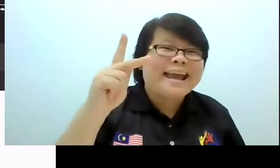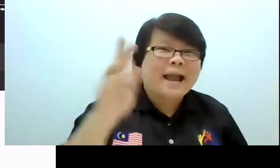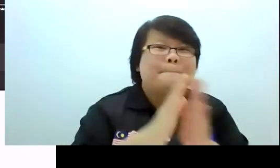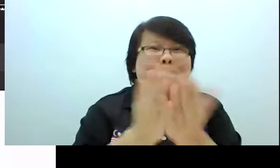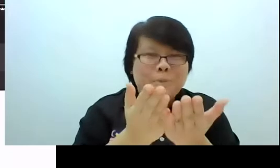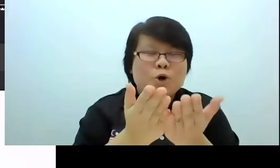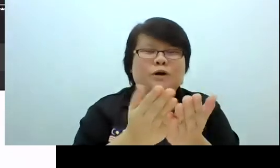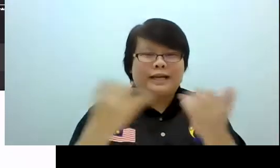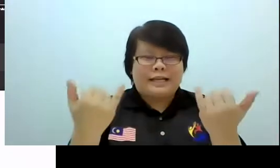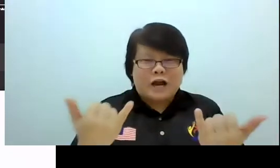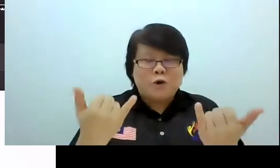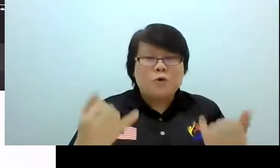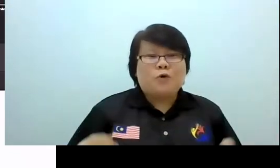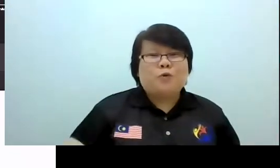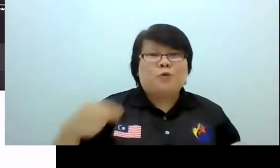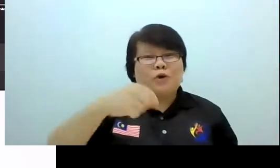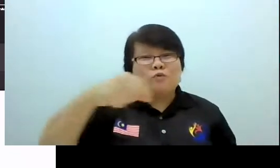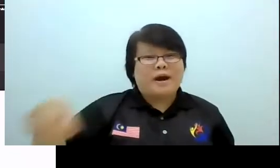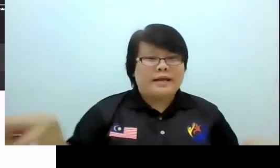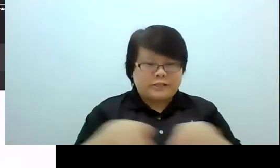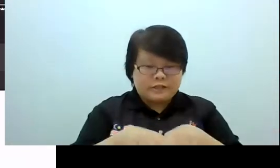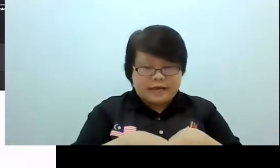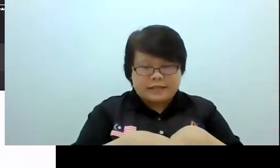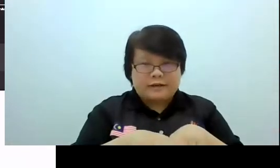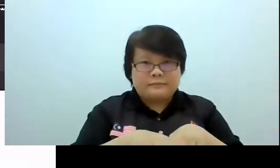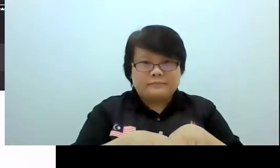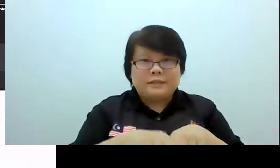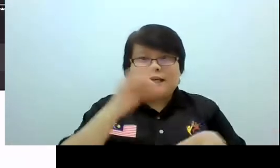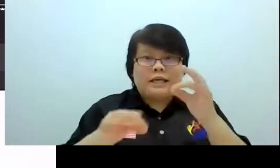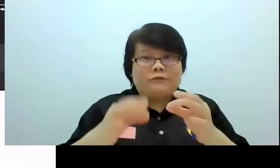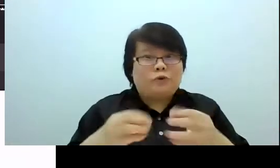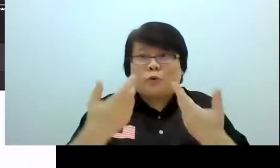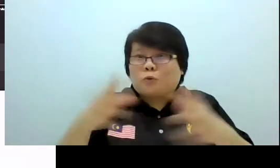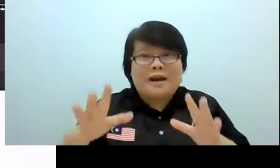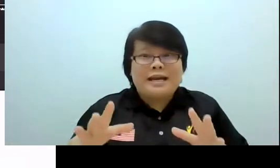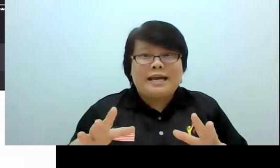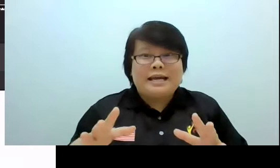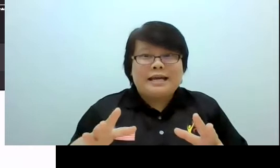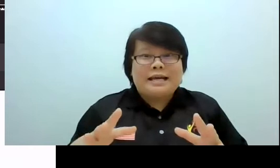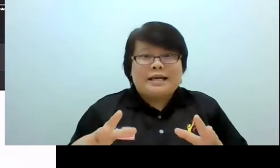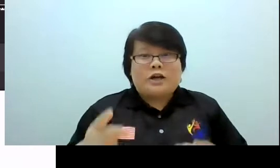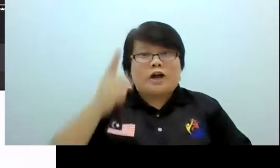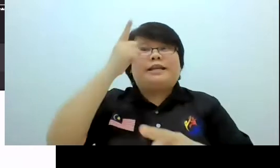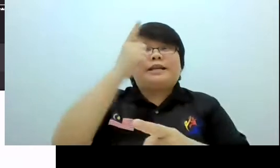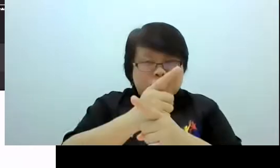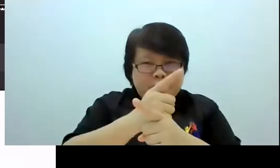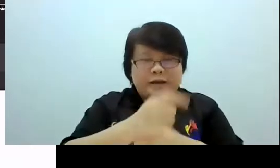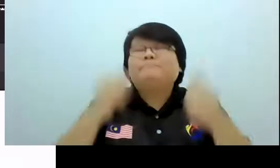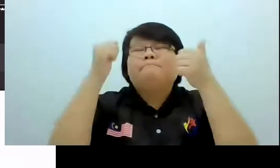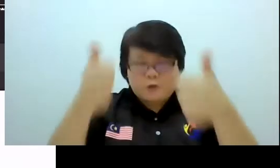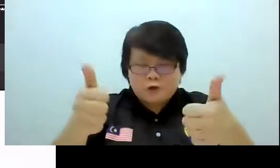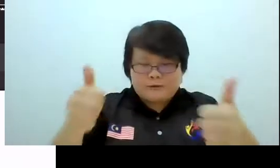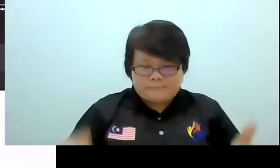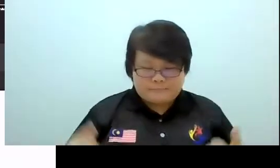B-O-O-K. Book. Now we write it together. If you already got it